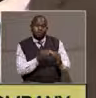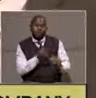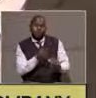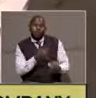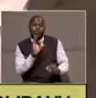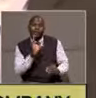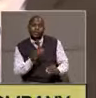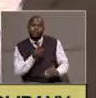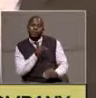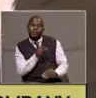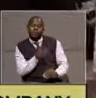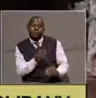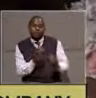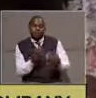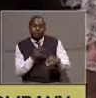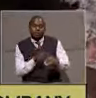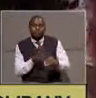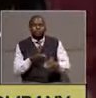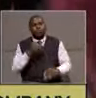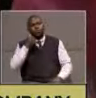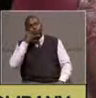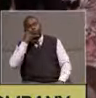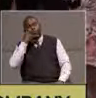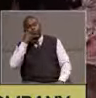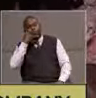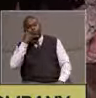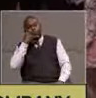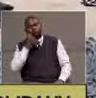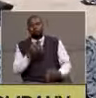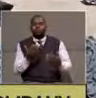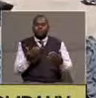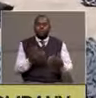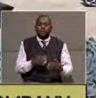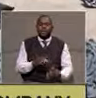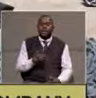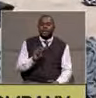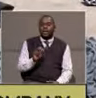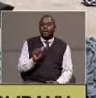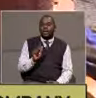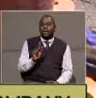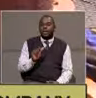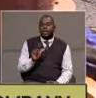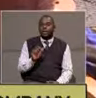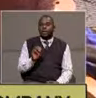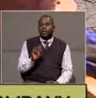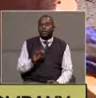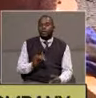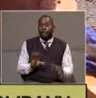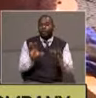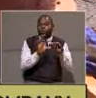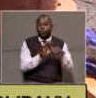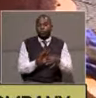agency. So when they got that call, Colonel Nakalema got in touch with the